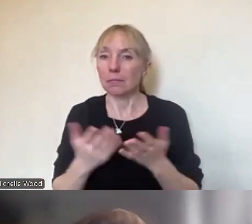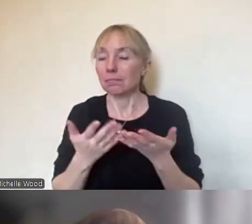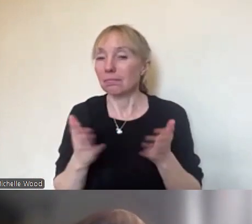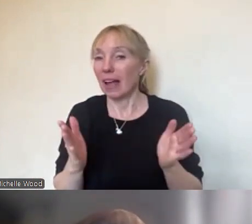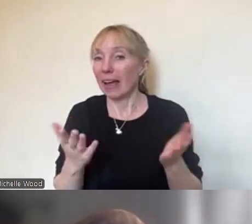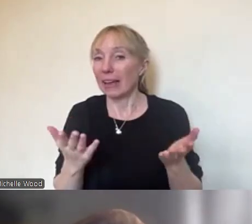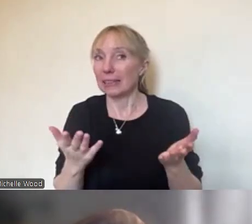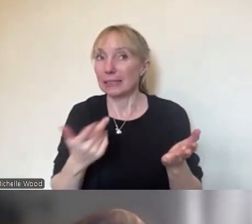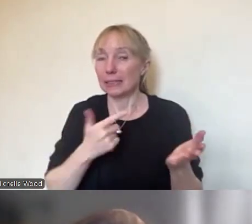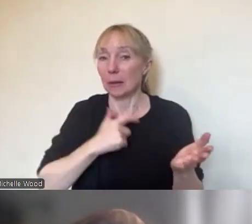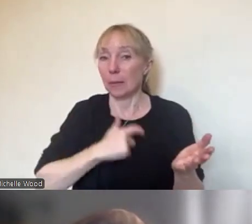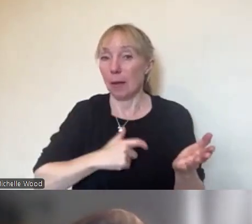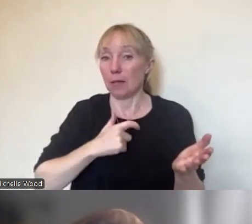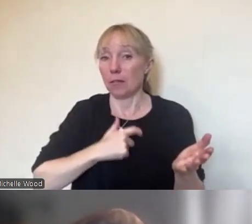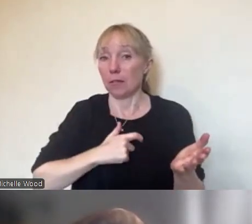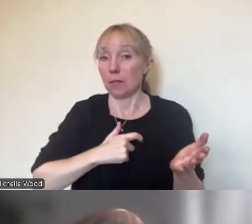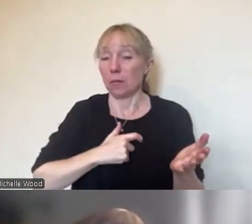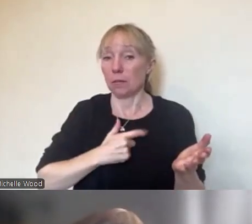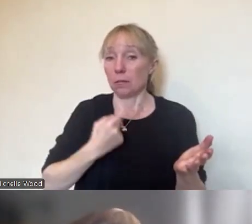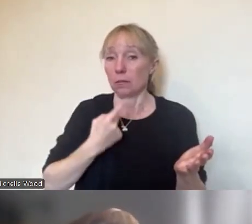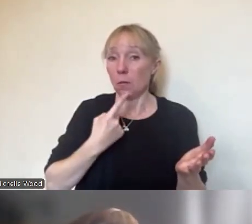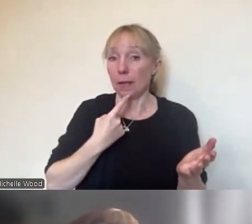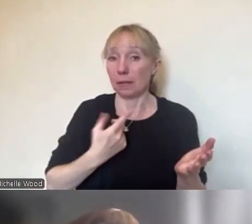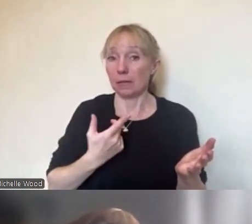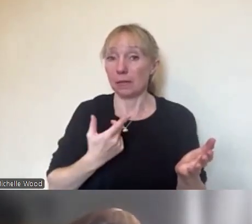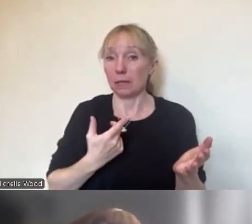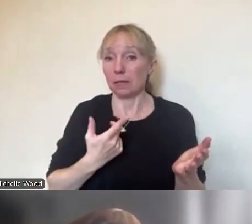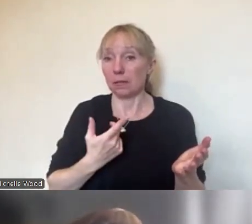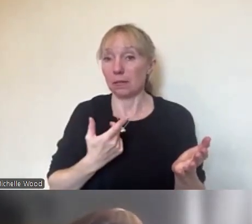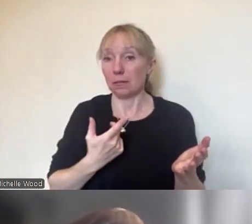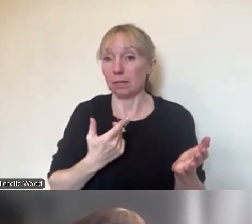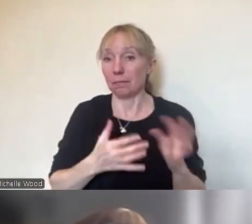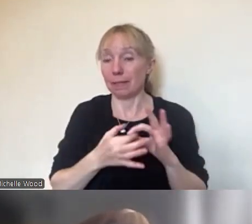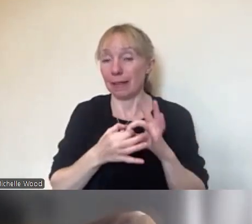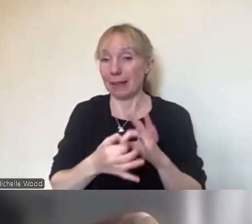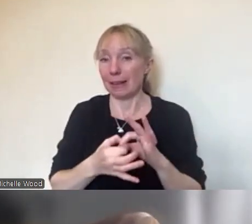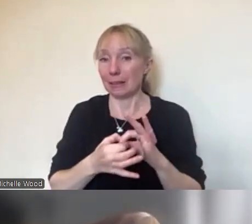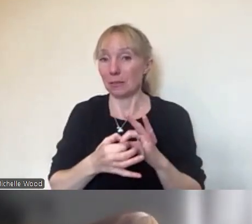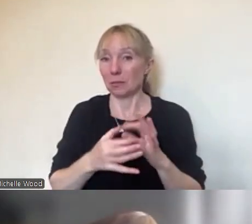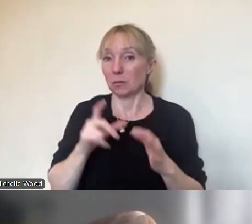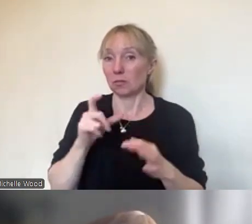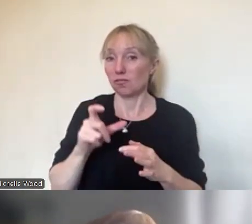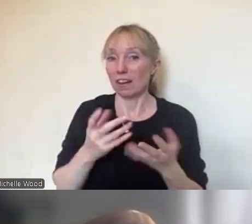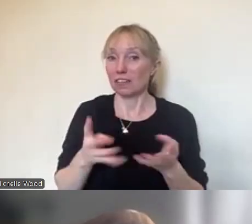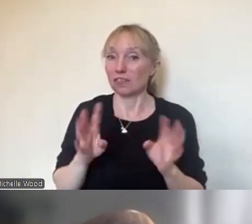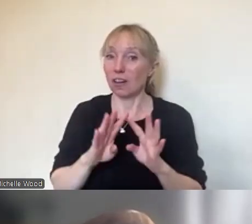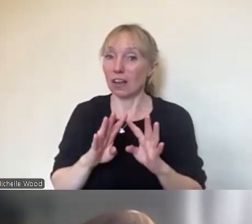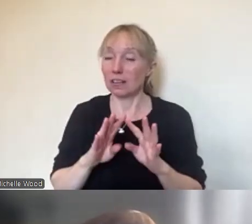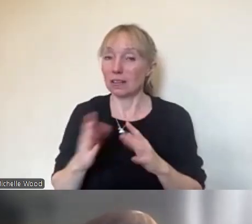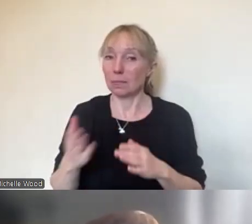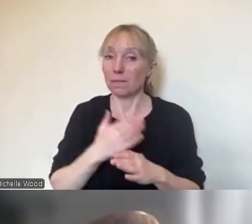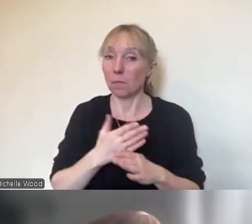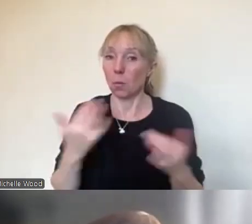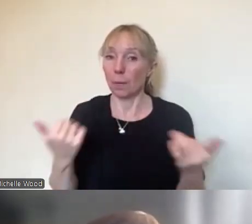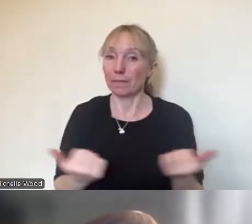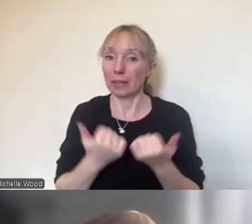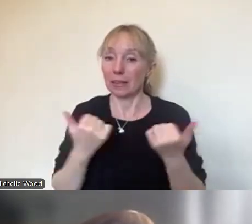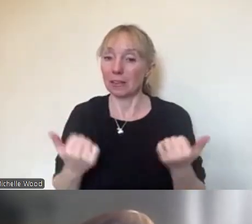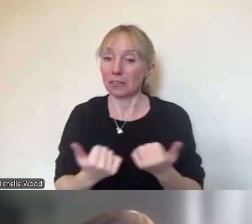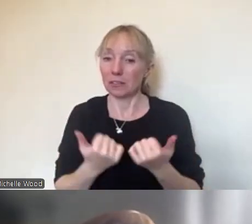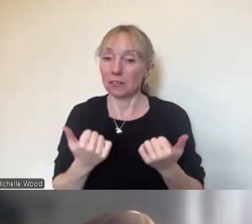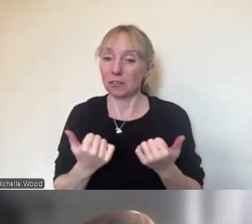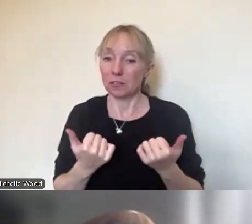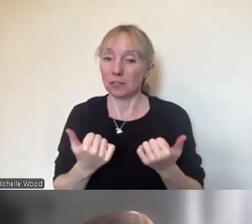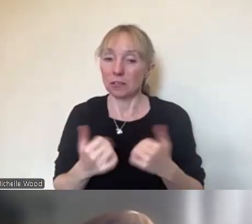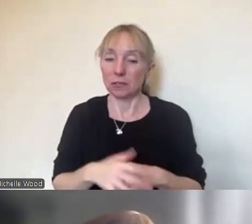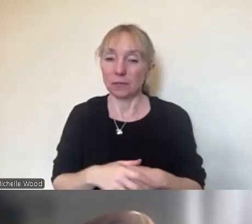of the more personal comments, relations to the Crichton Trust, just before we wrap up, if anyone wants